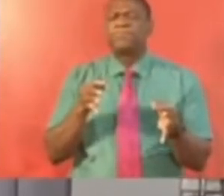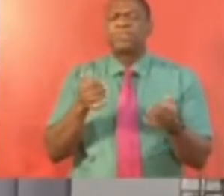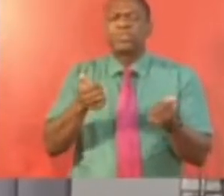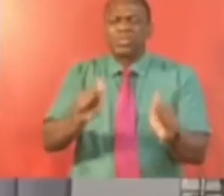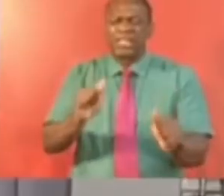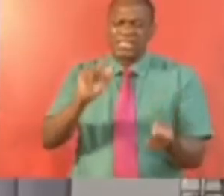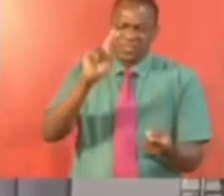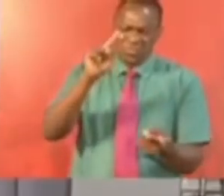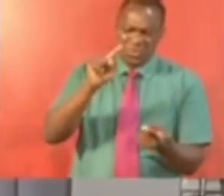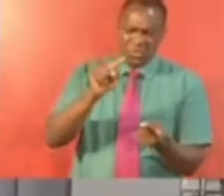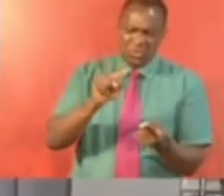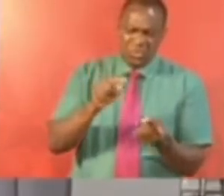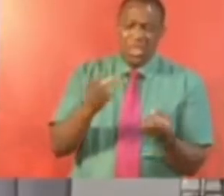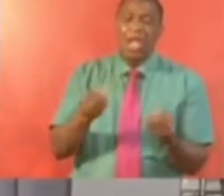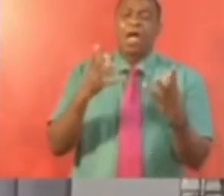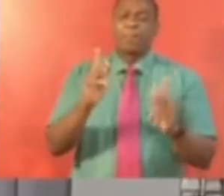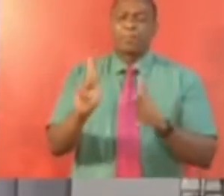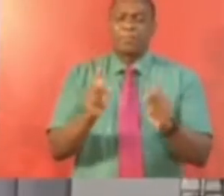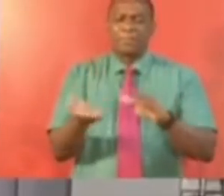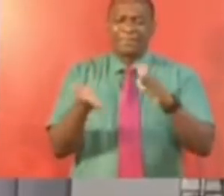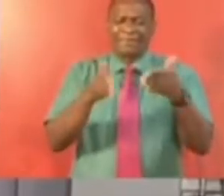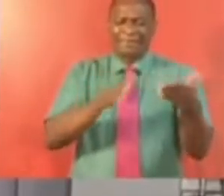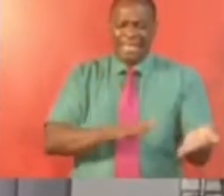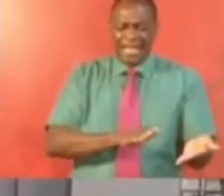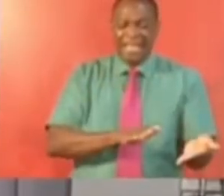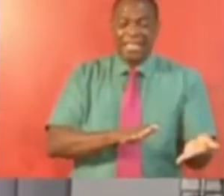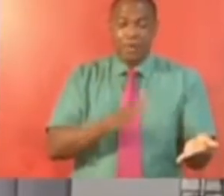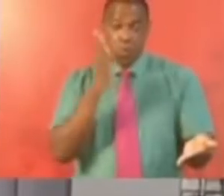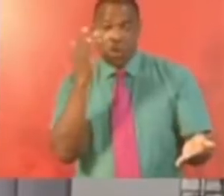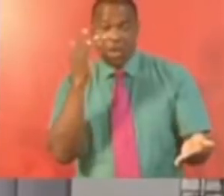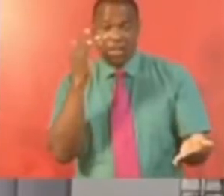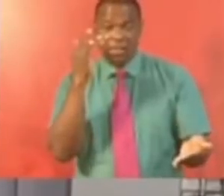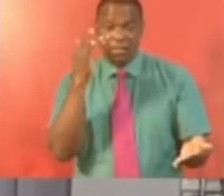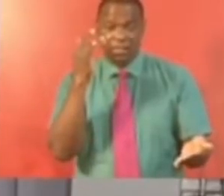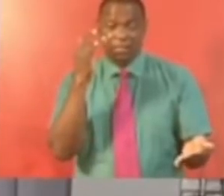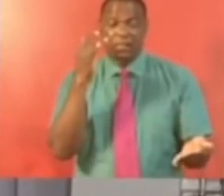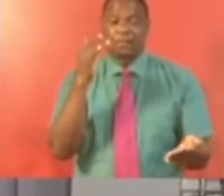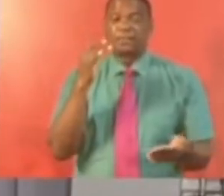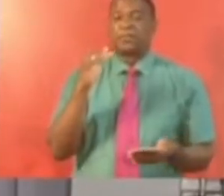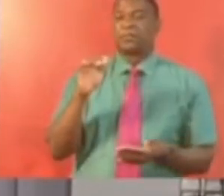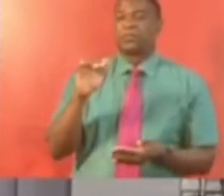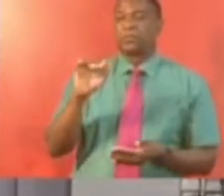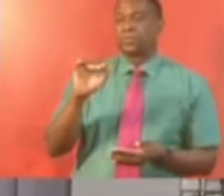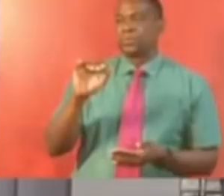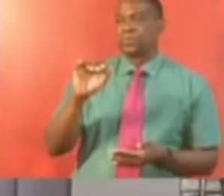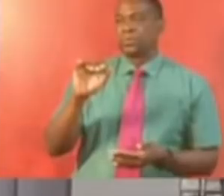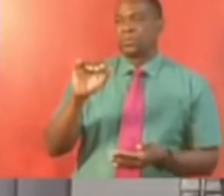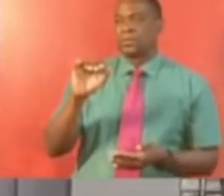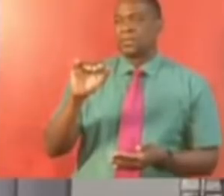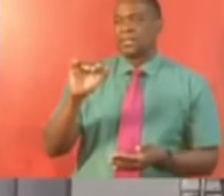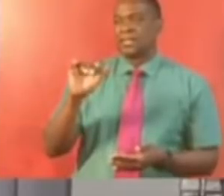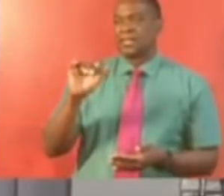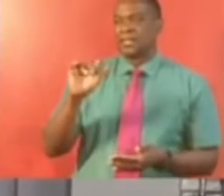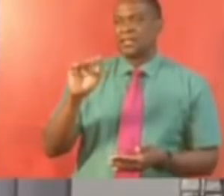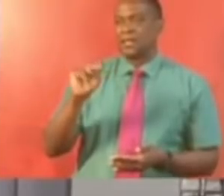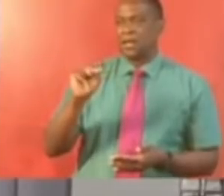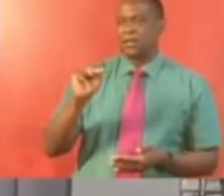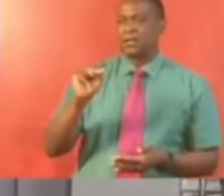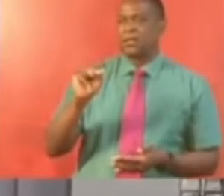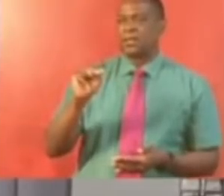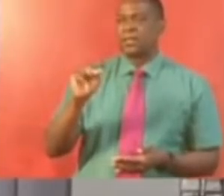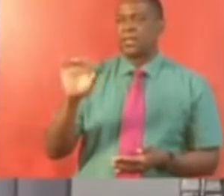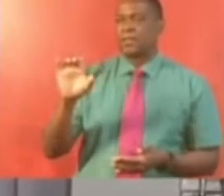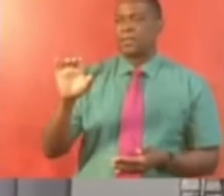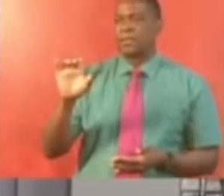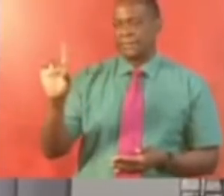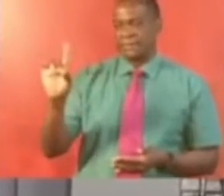in deaths due to NCDs by 25% by 2025. It is calling for